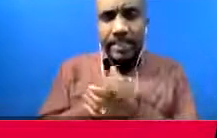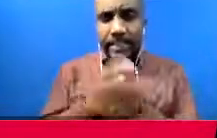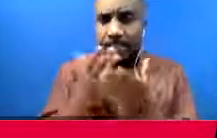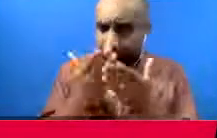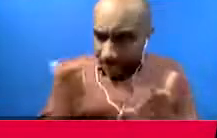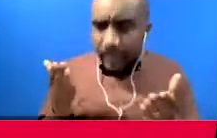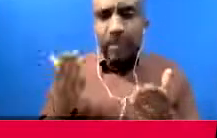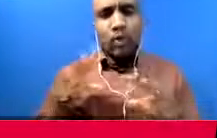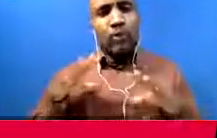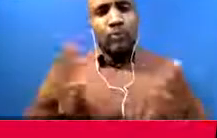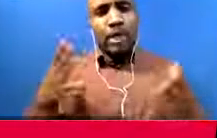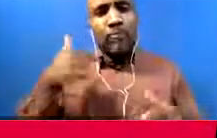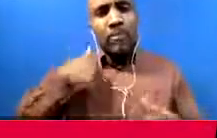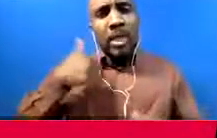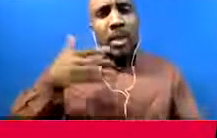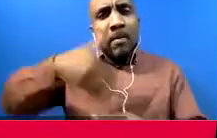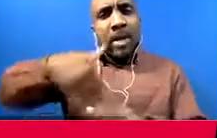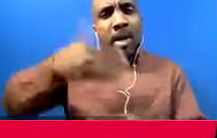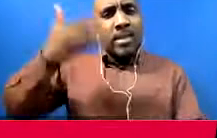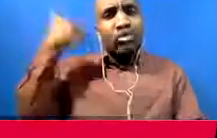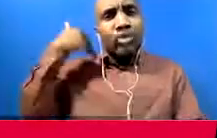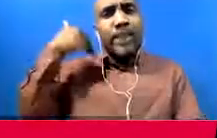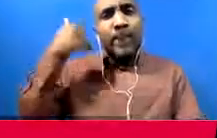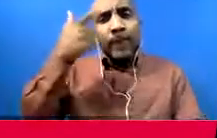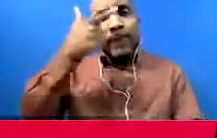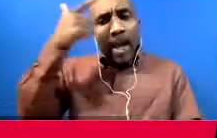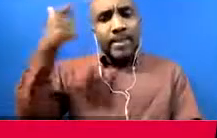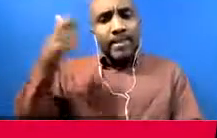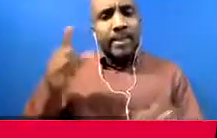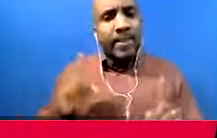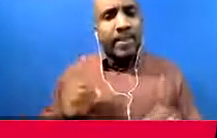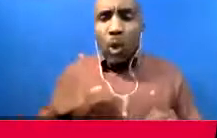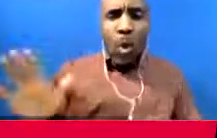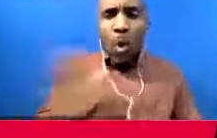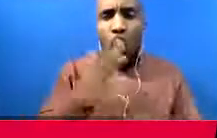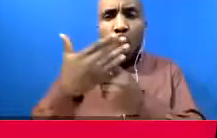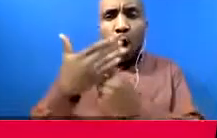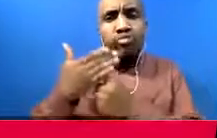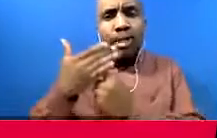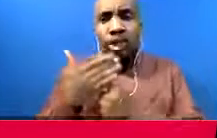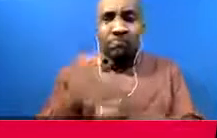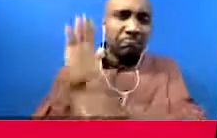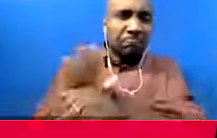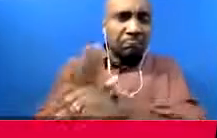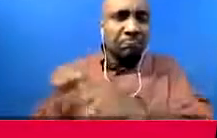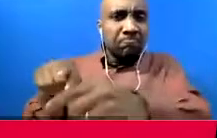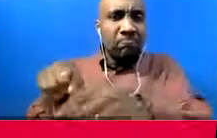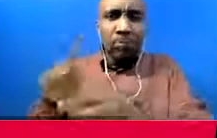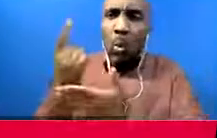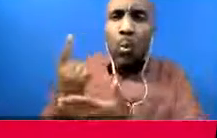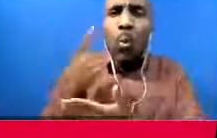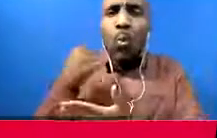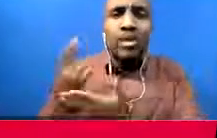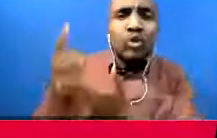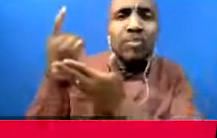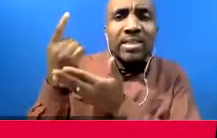me, fully understanding my own history means that I know that it's necessary to oppose all forms of oppression, including those based on white supremacy,